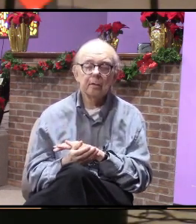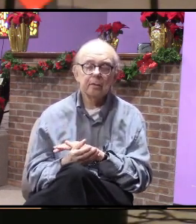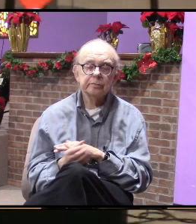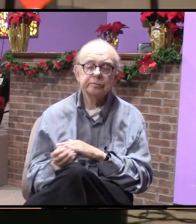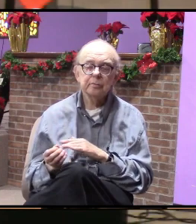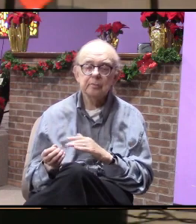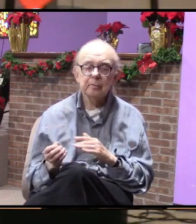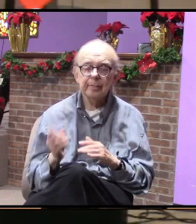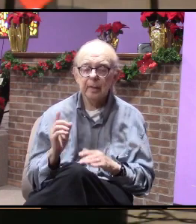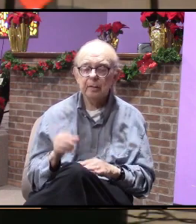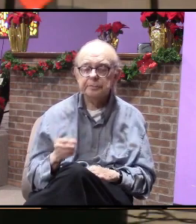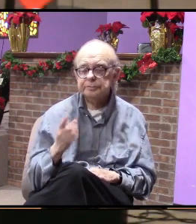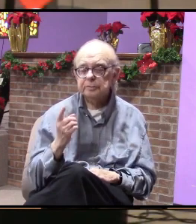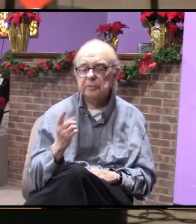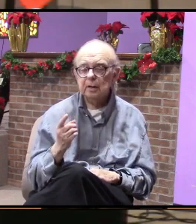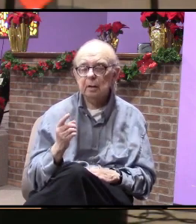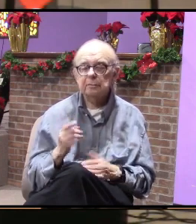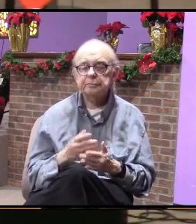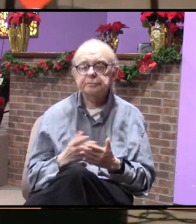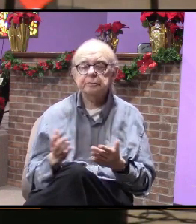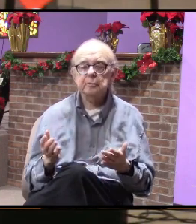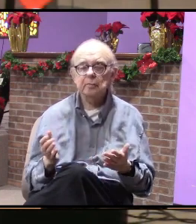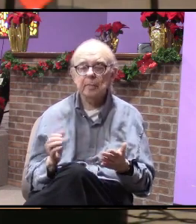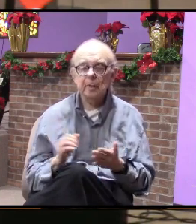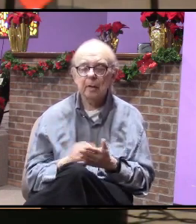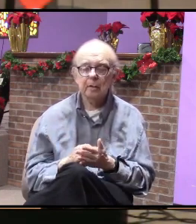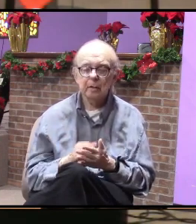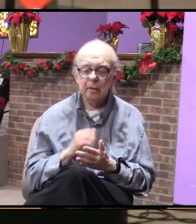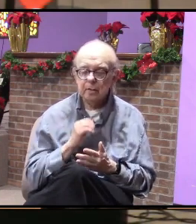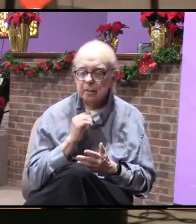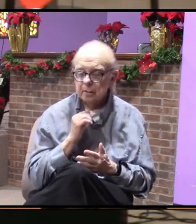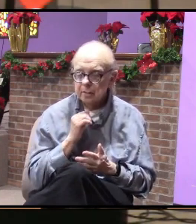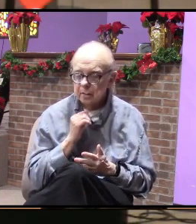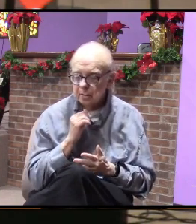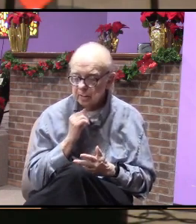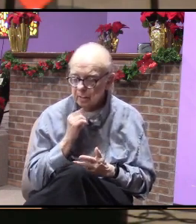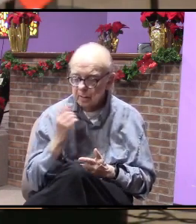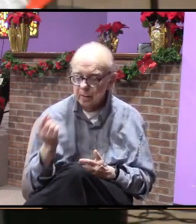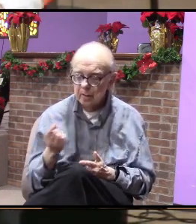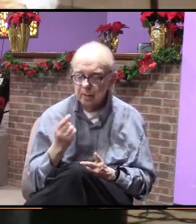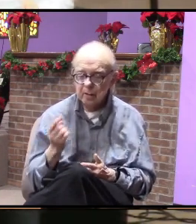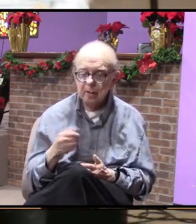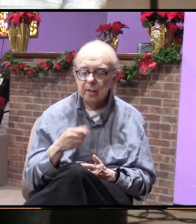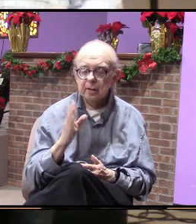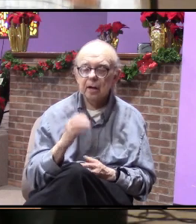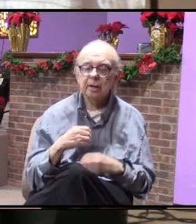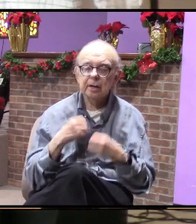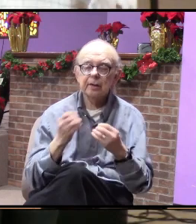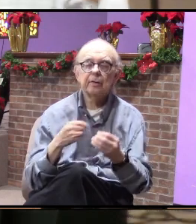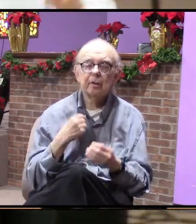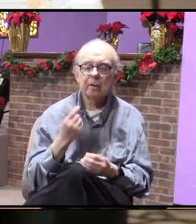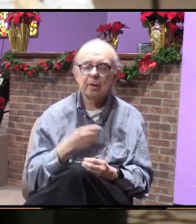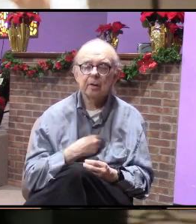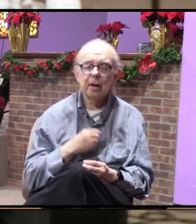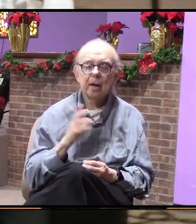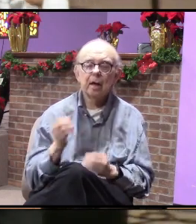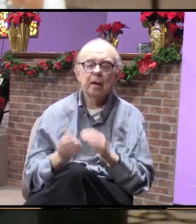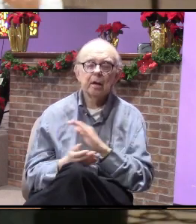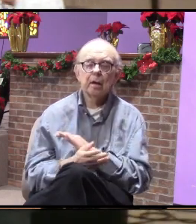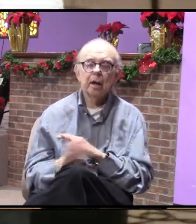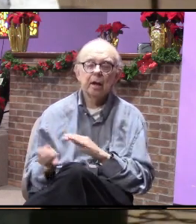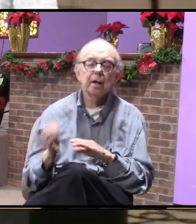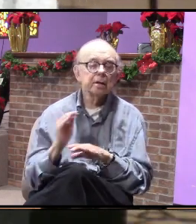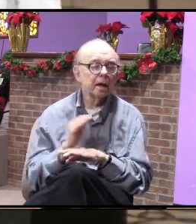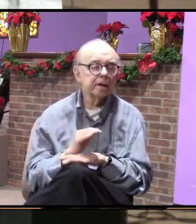And so you need to understand something. Not just did he give us a morning and